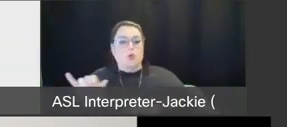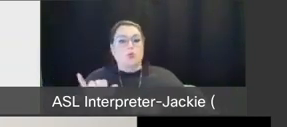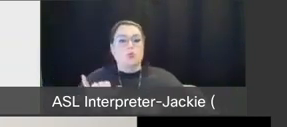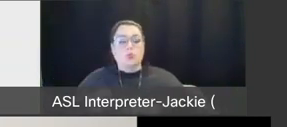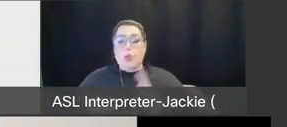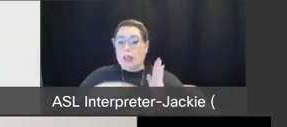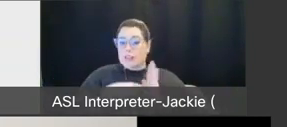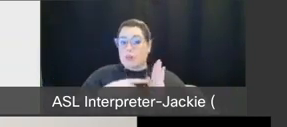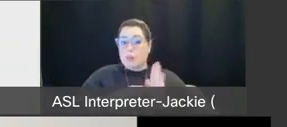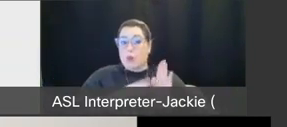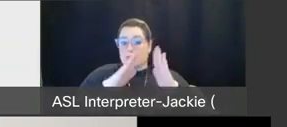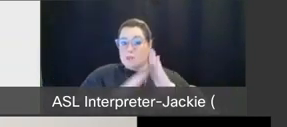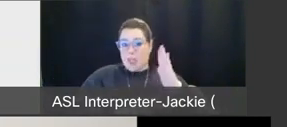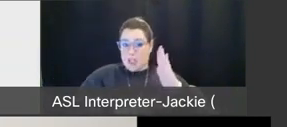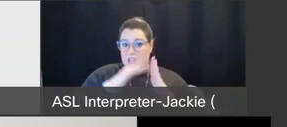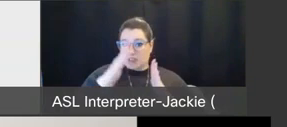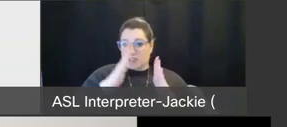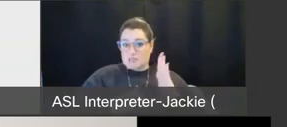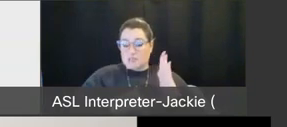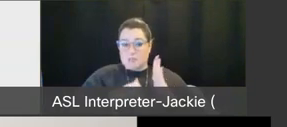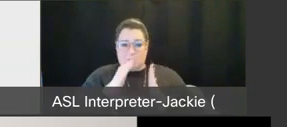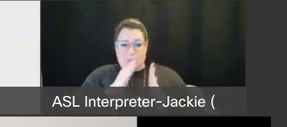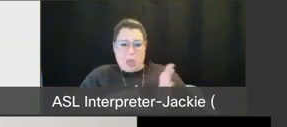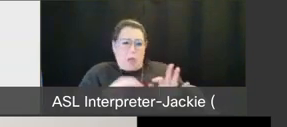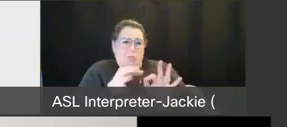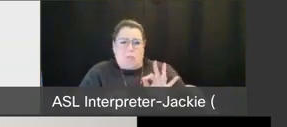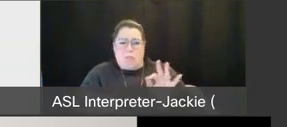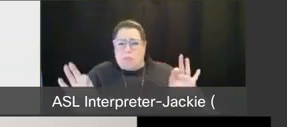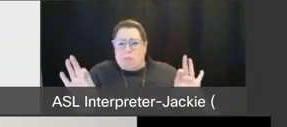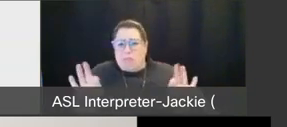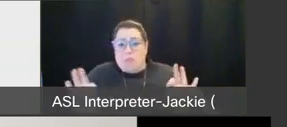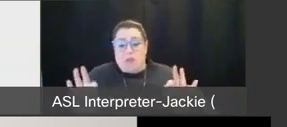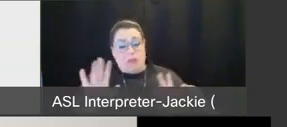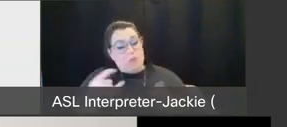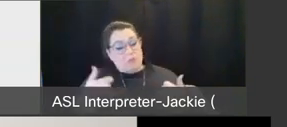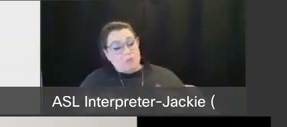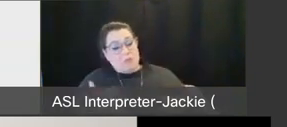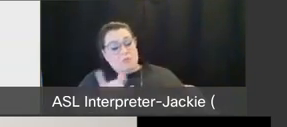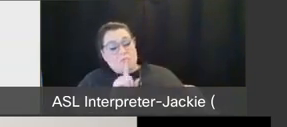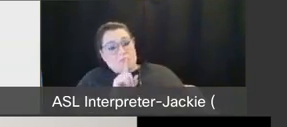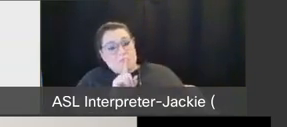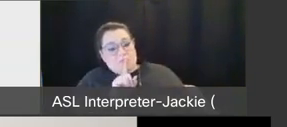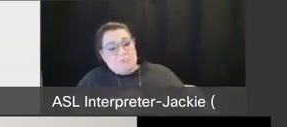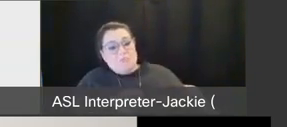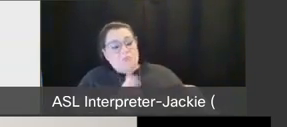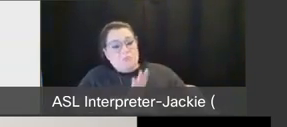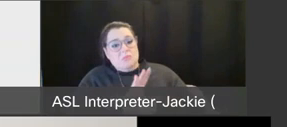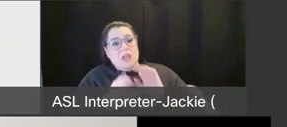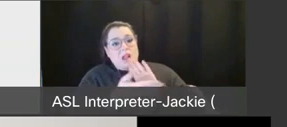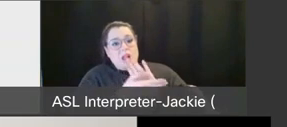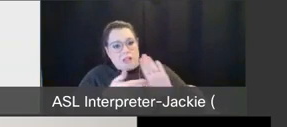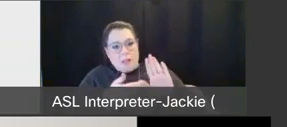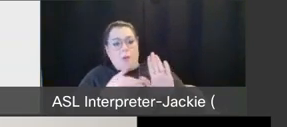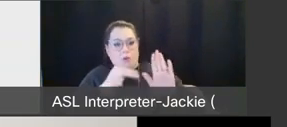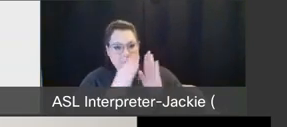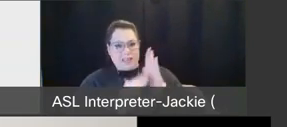if you think about it, paint is being attached or adhered to your walls. It could be accessibility features. Maybe